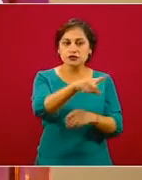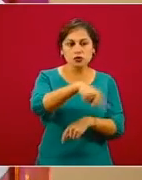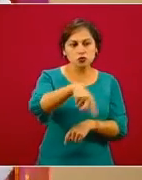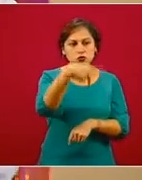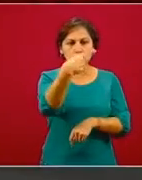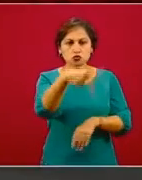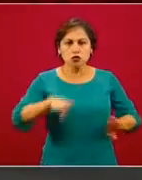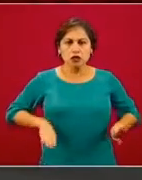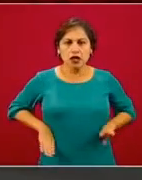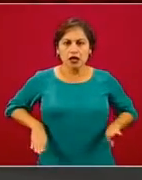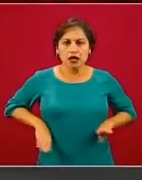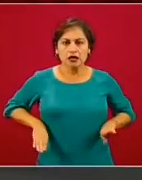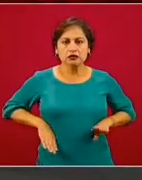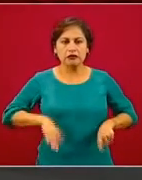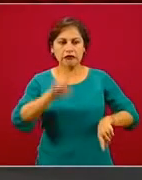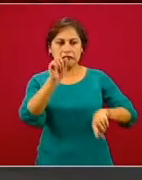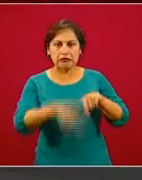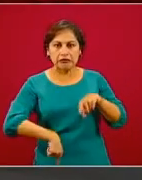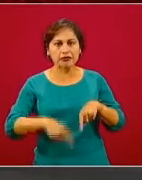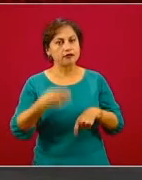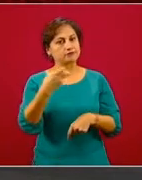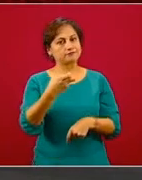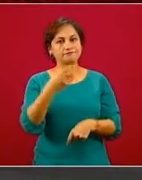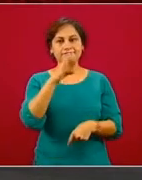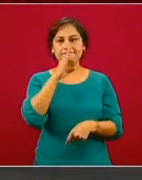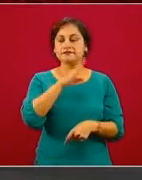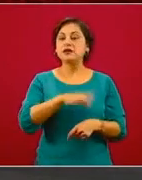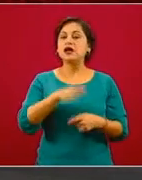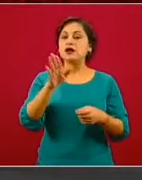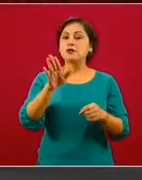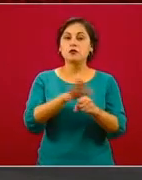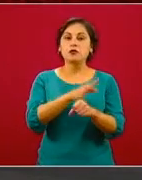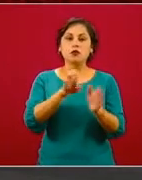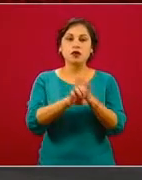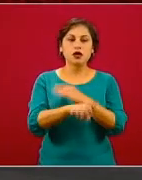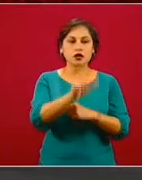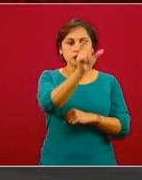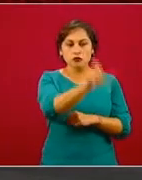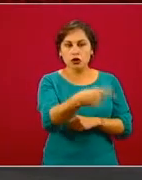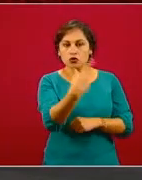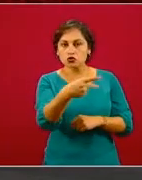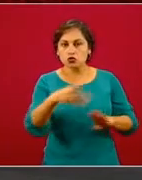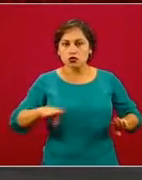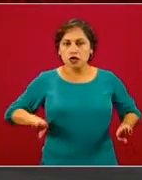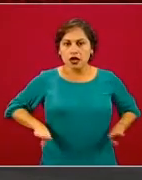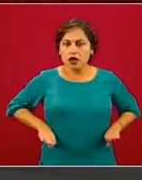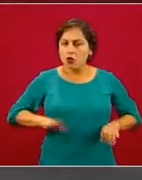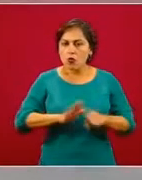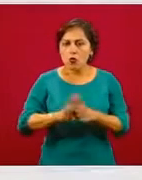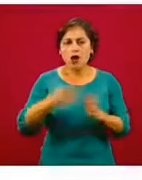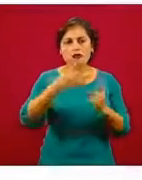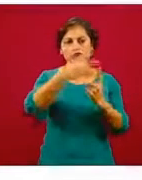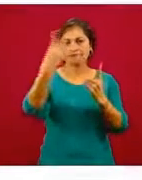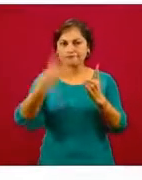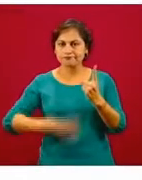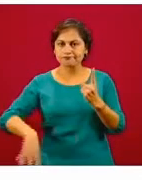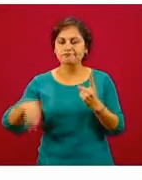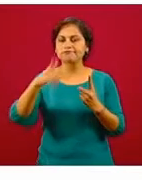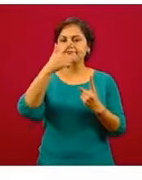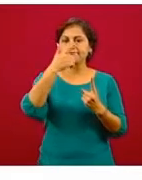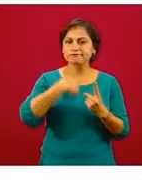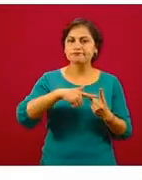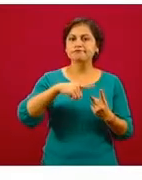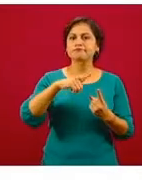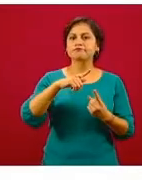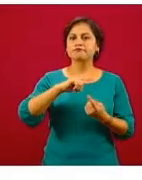restricted because of any given condition. And in this case, it's the condition of their sexual orientation,